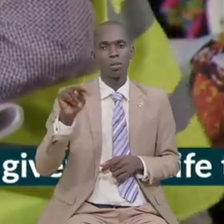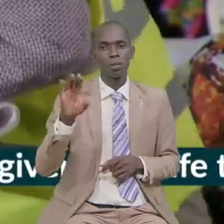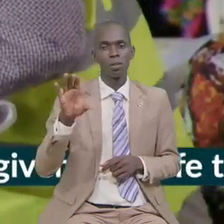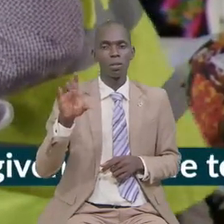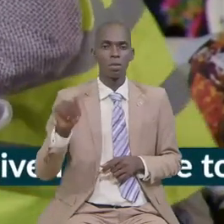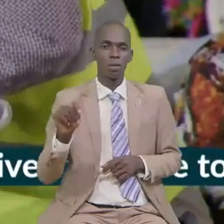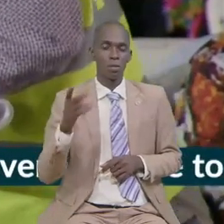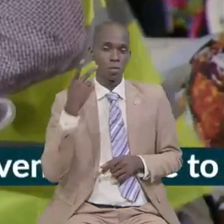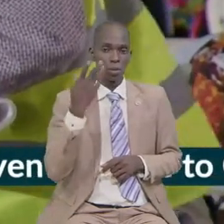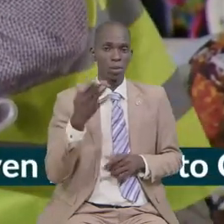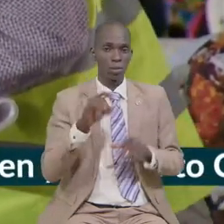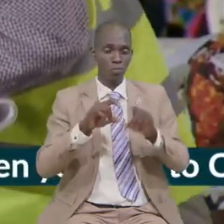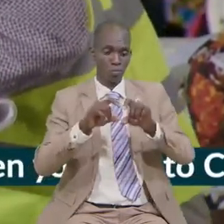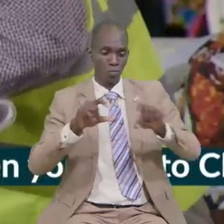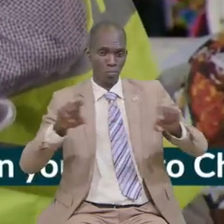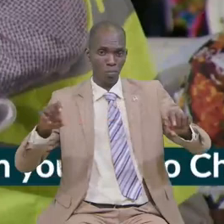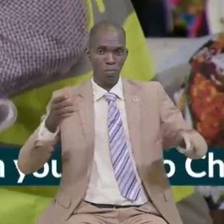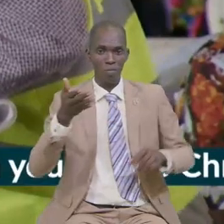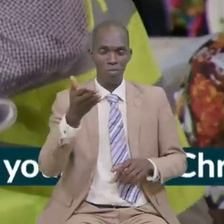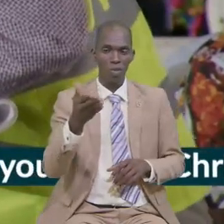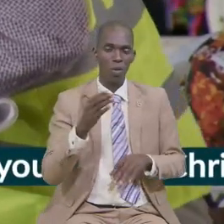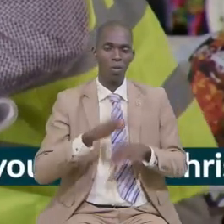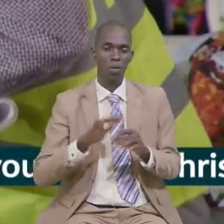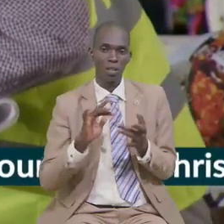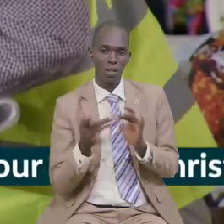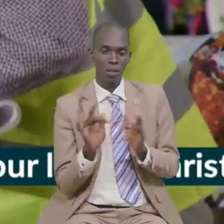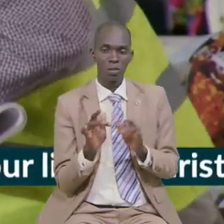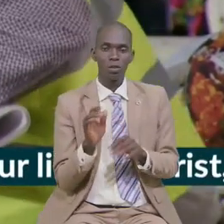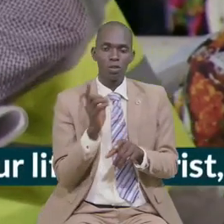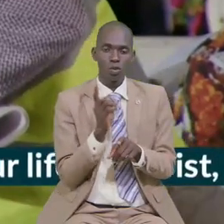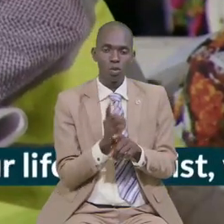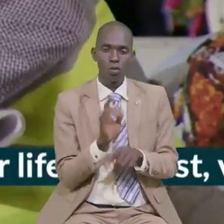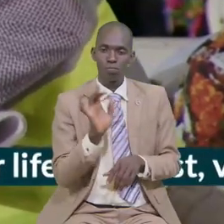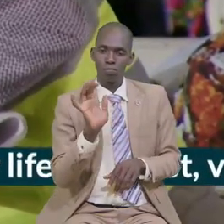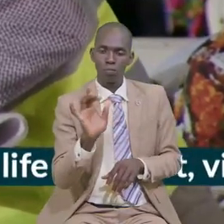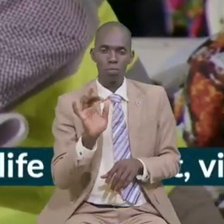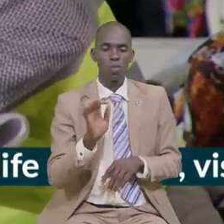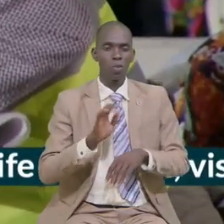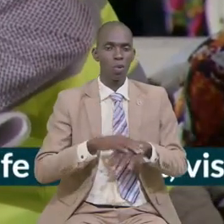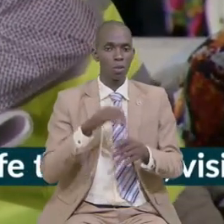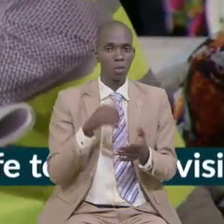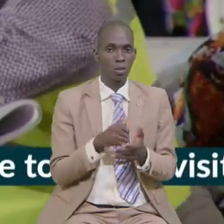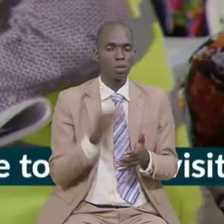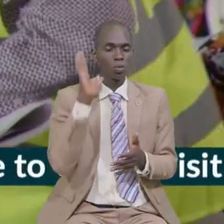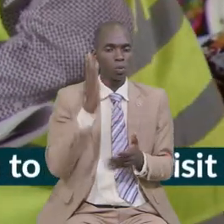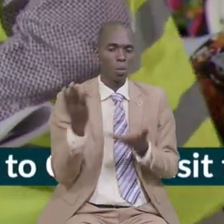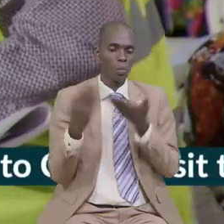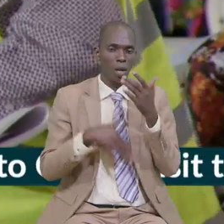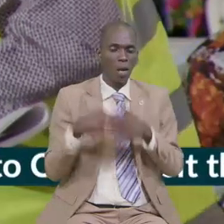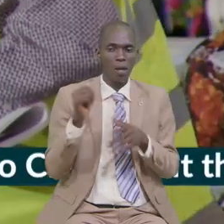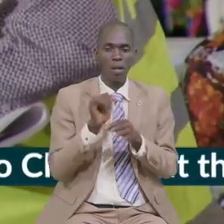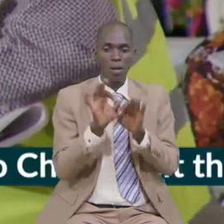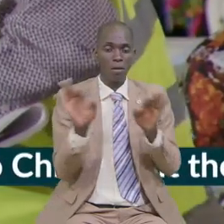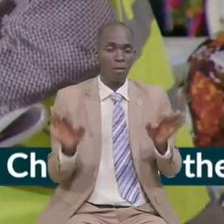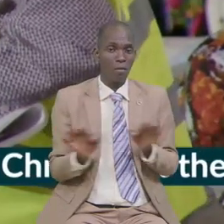You see it below your player. Click on it, and you will see a form. Fill the form so that we can